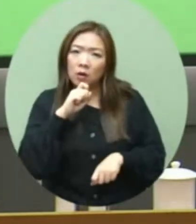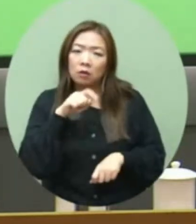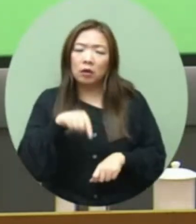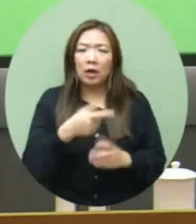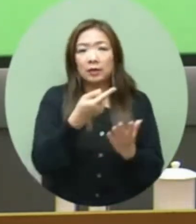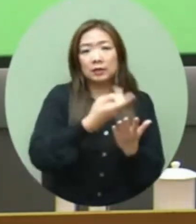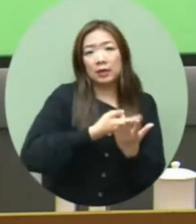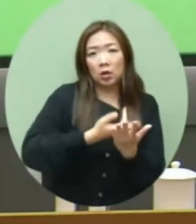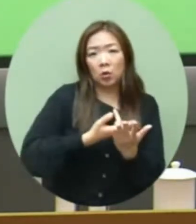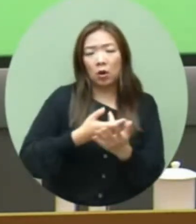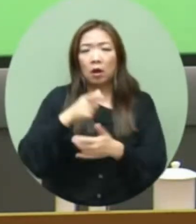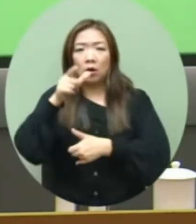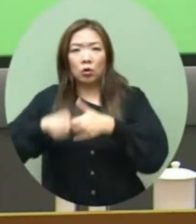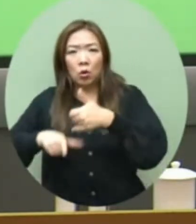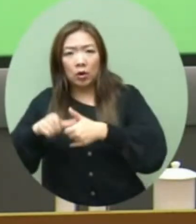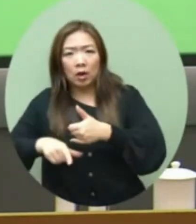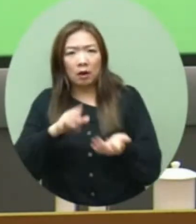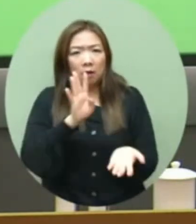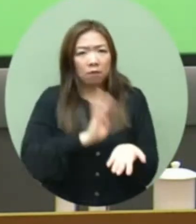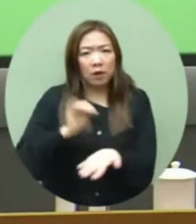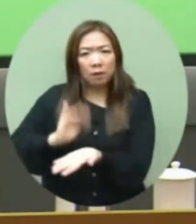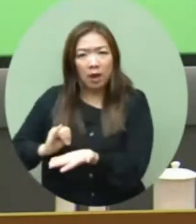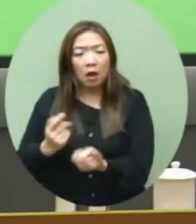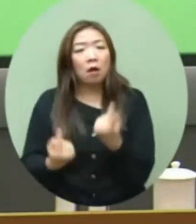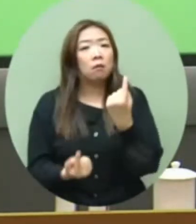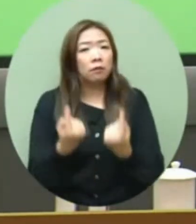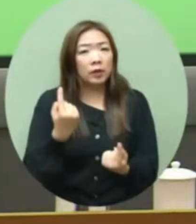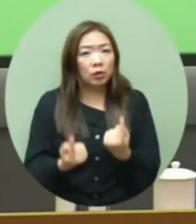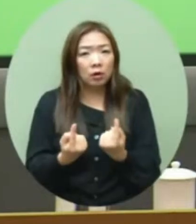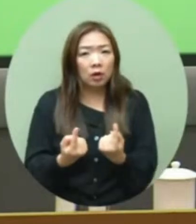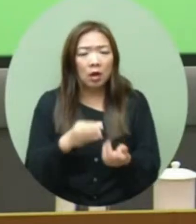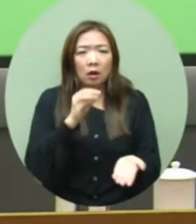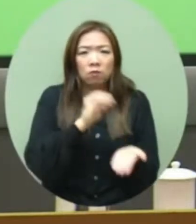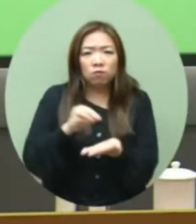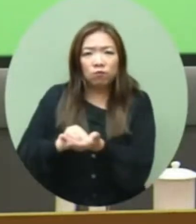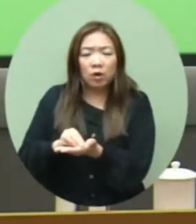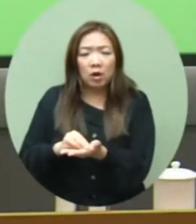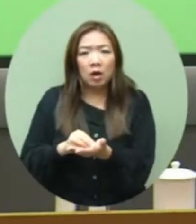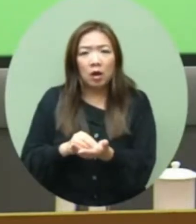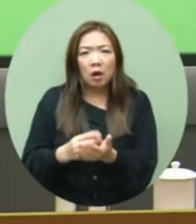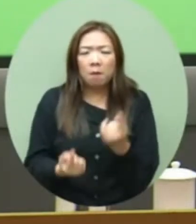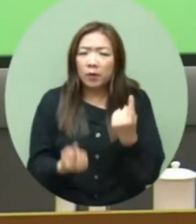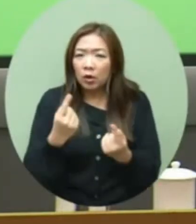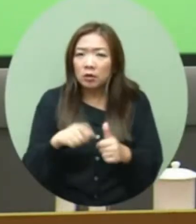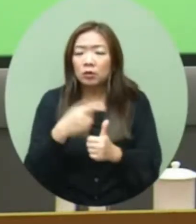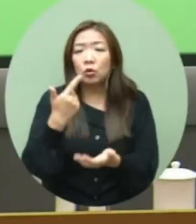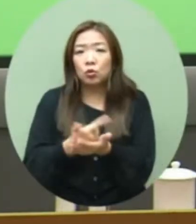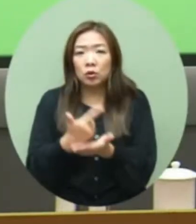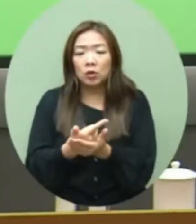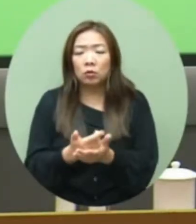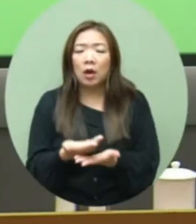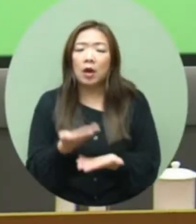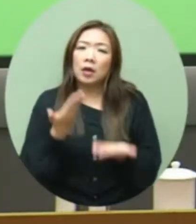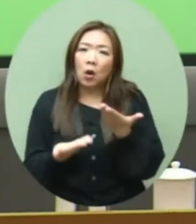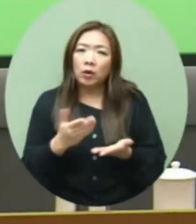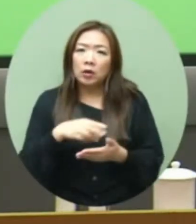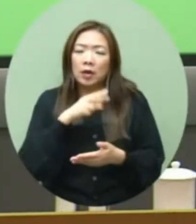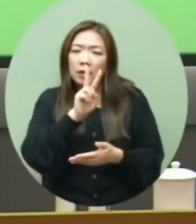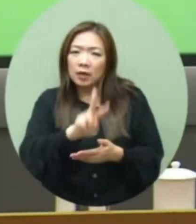or other reasons. It may be a problem from the system or from an individual.